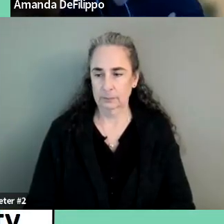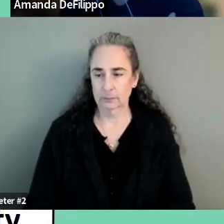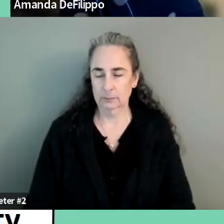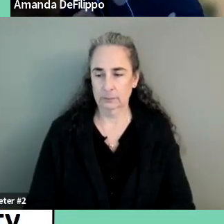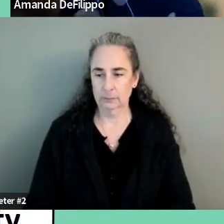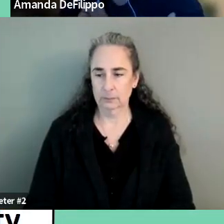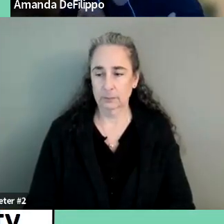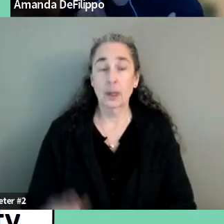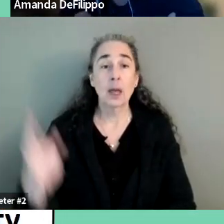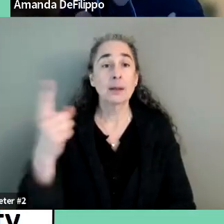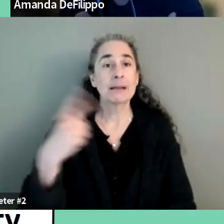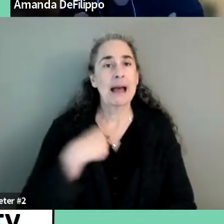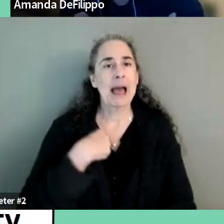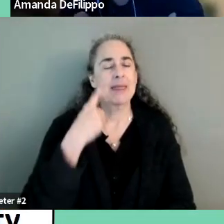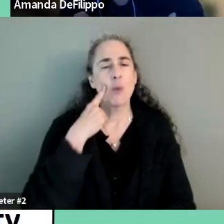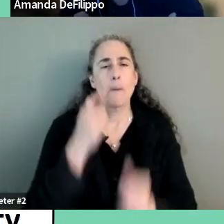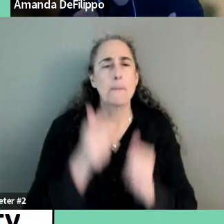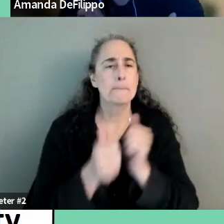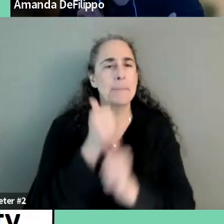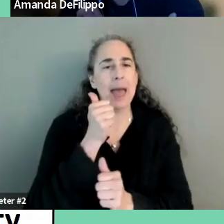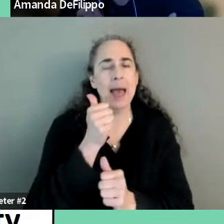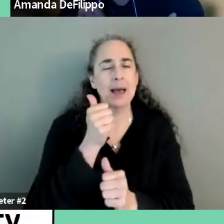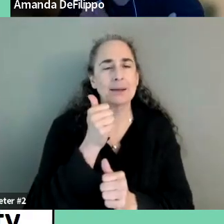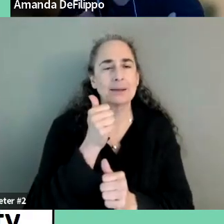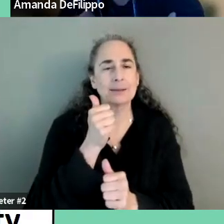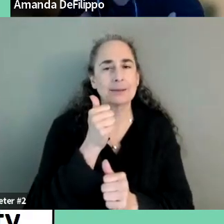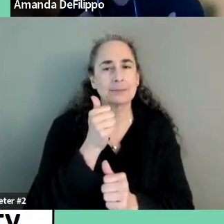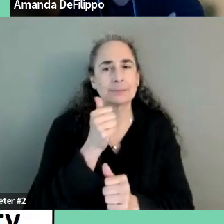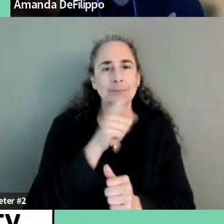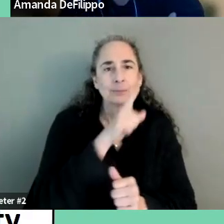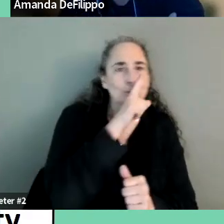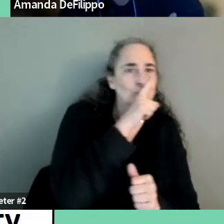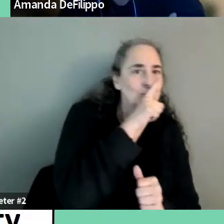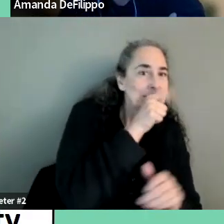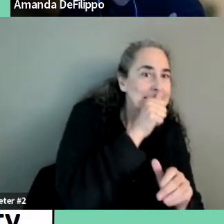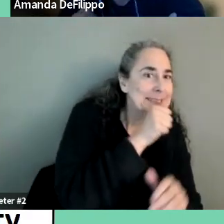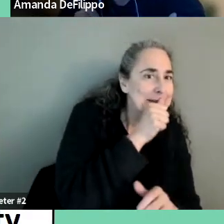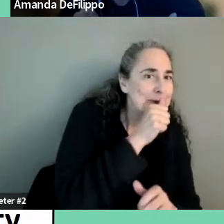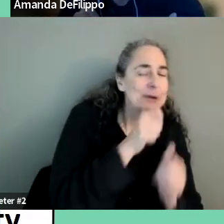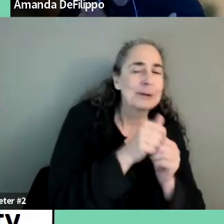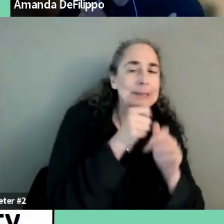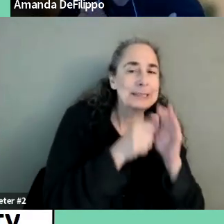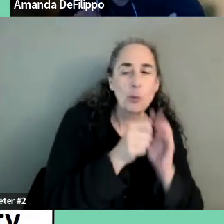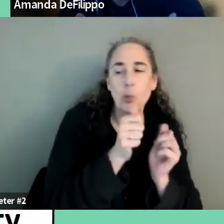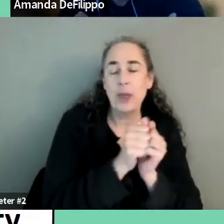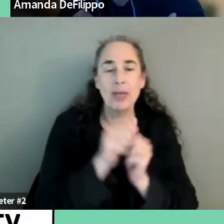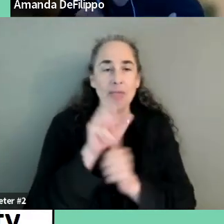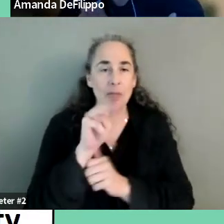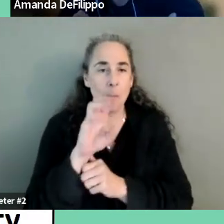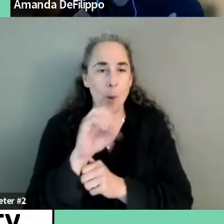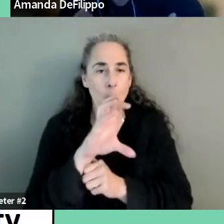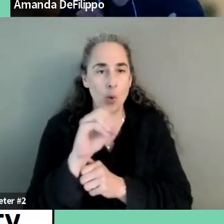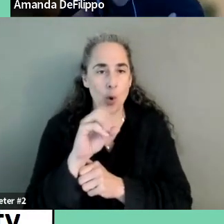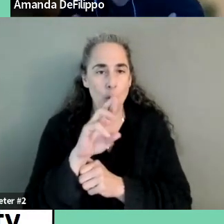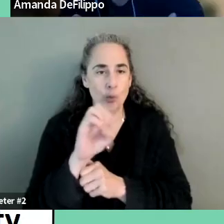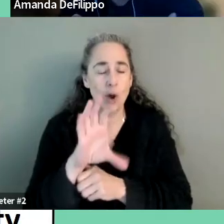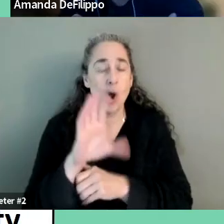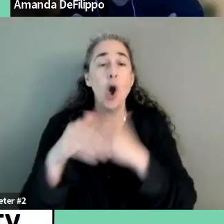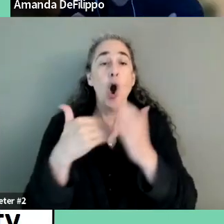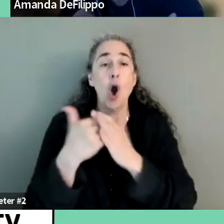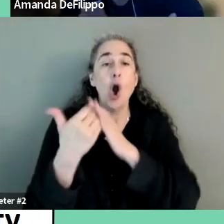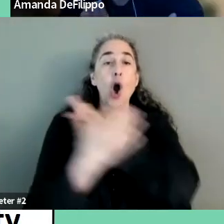So something that I think is one of the best kept secrets with Montgomery County Recreation is all